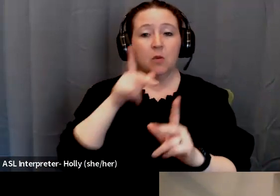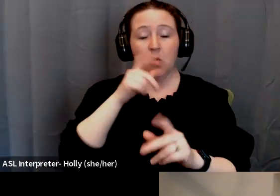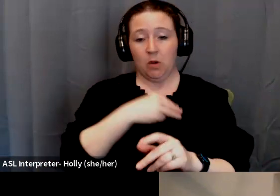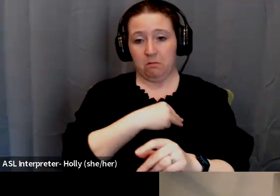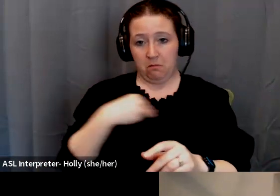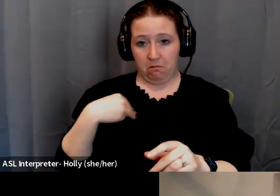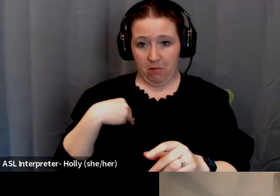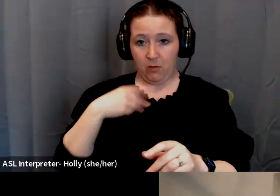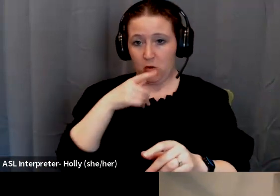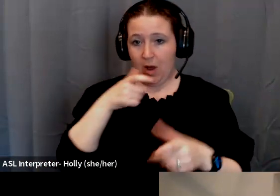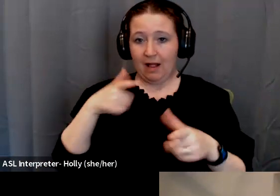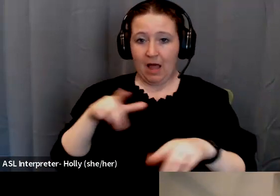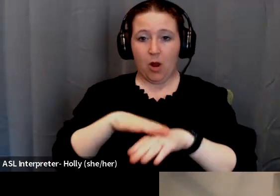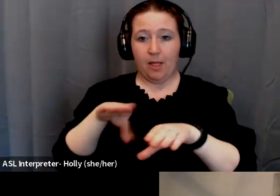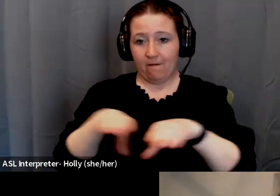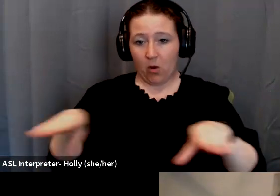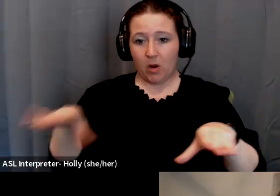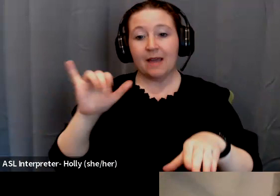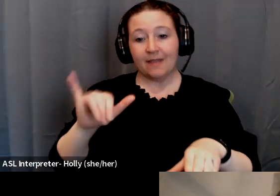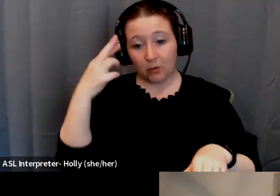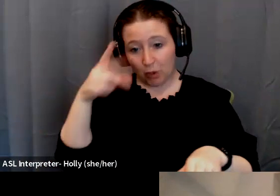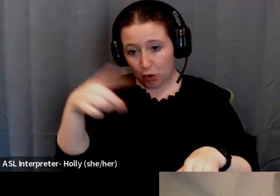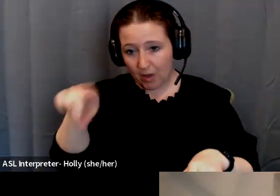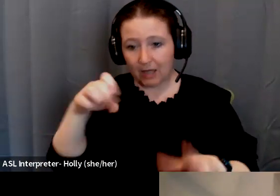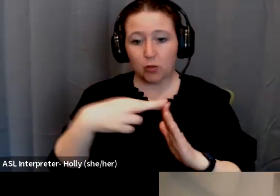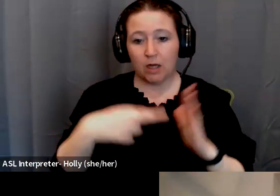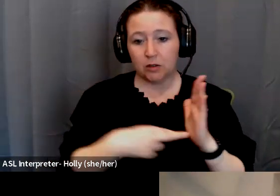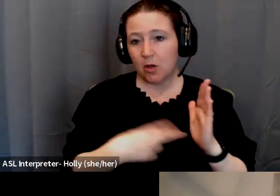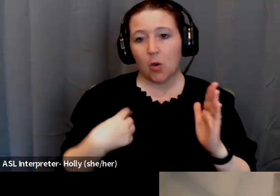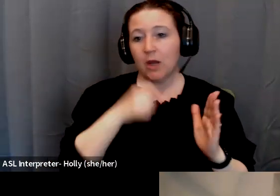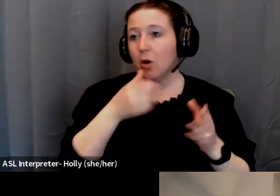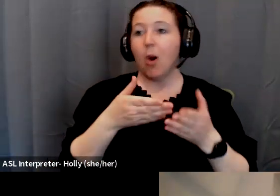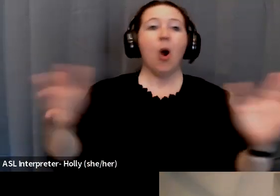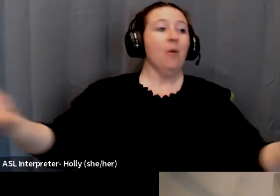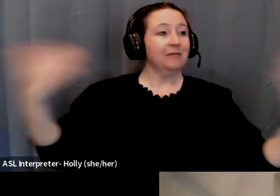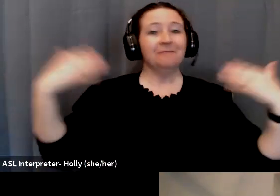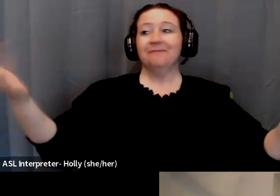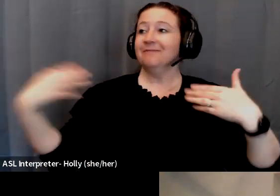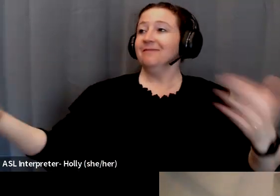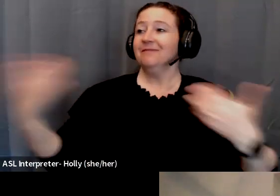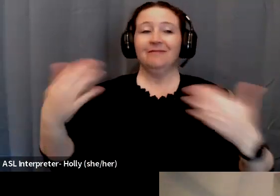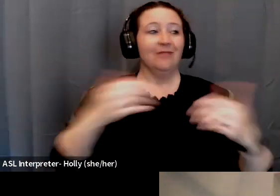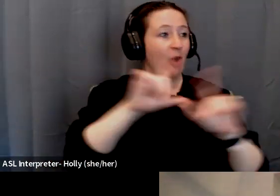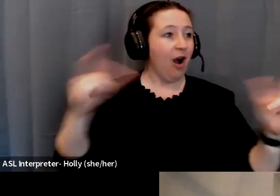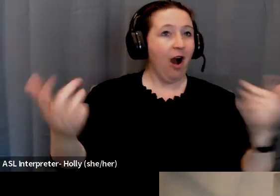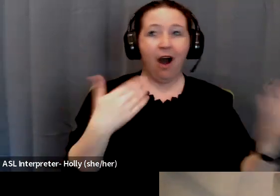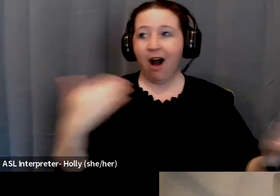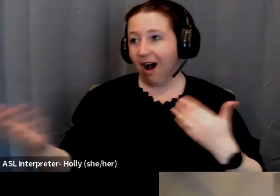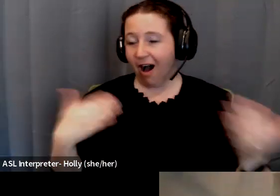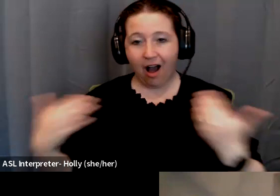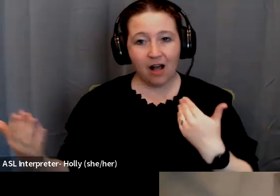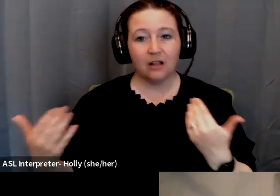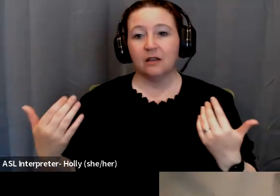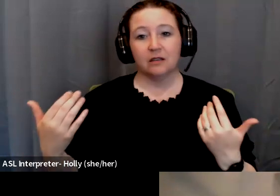who are allowed on the floor. That's why you all had to register. We don't just sort of open the doors and let anyone come in from off the street. While